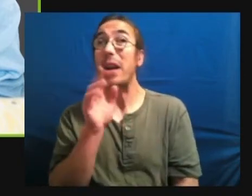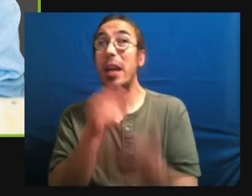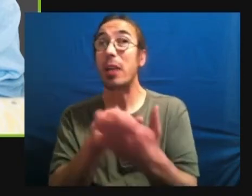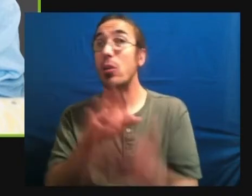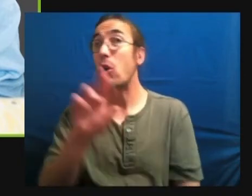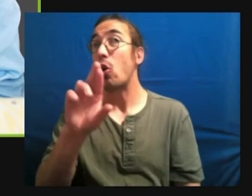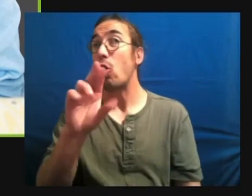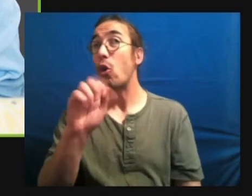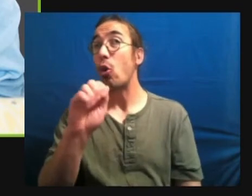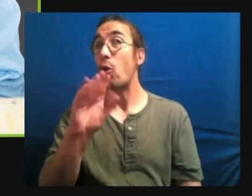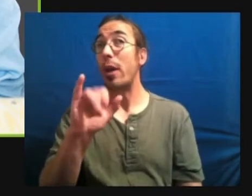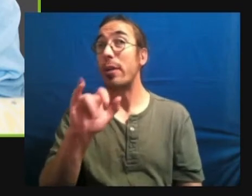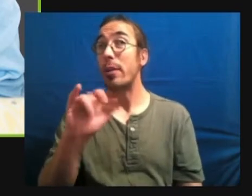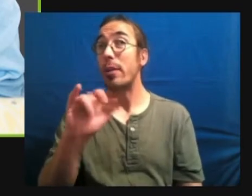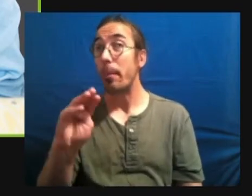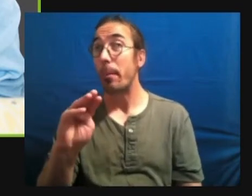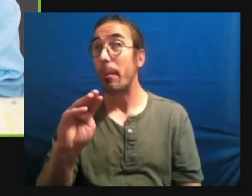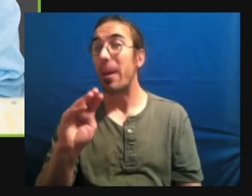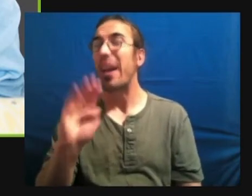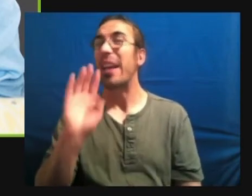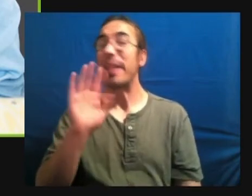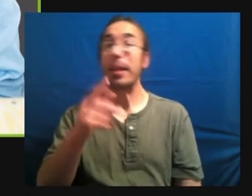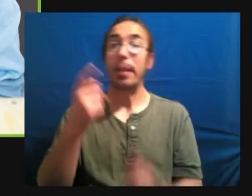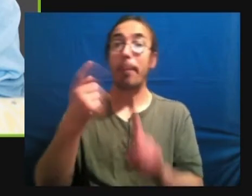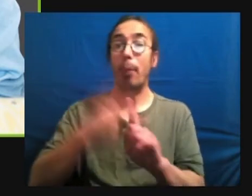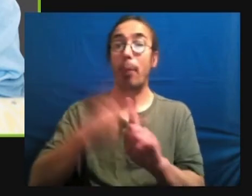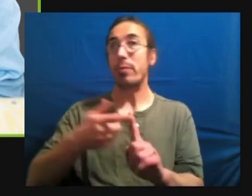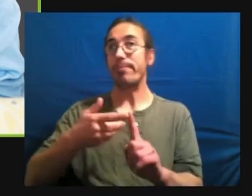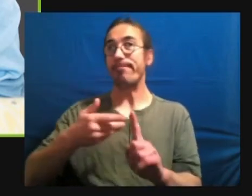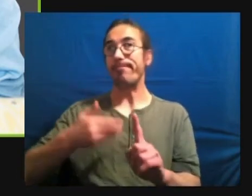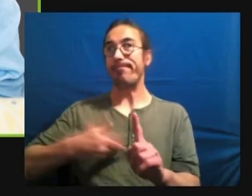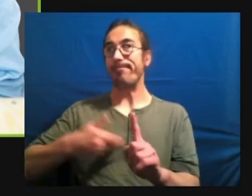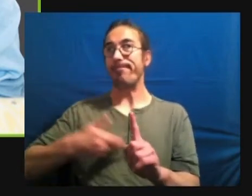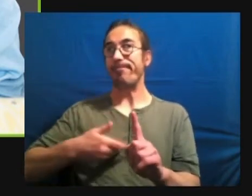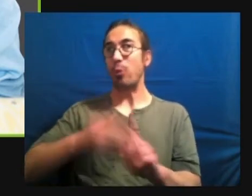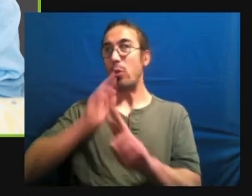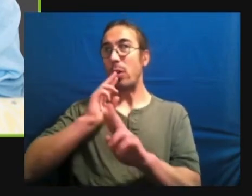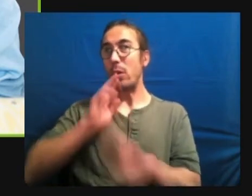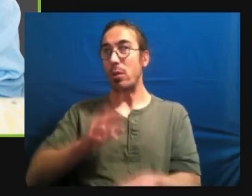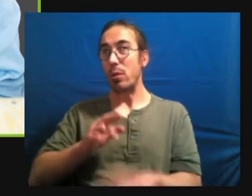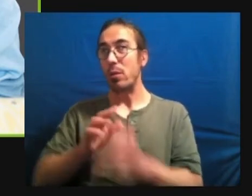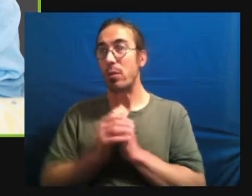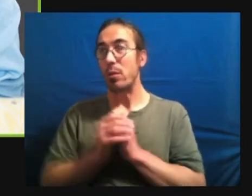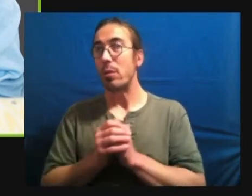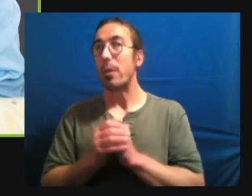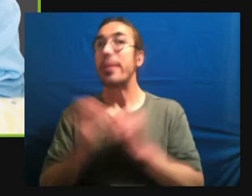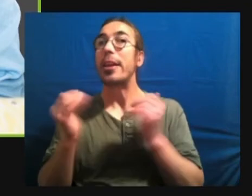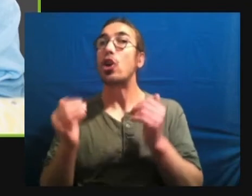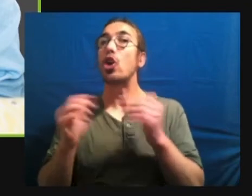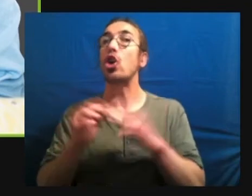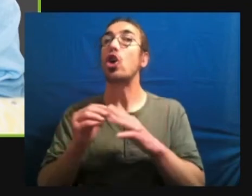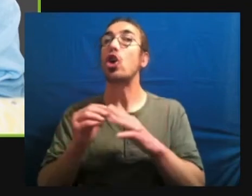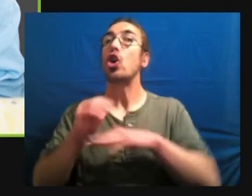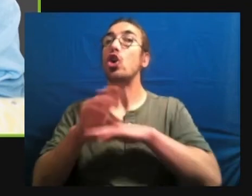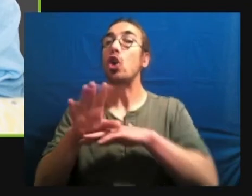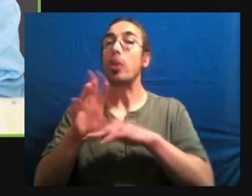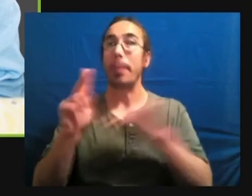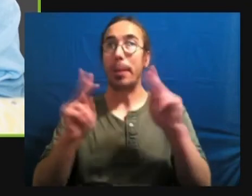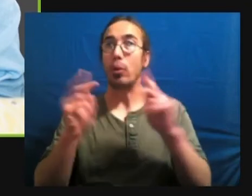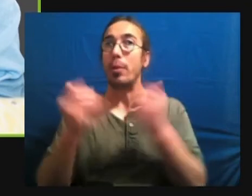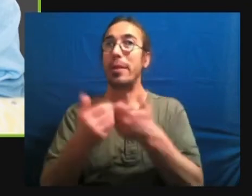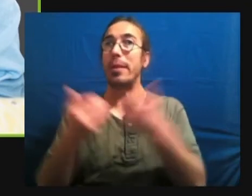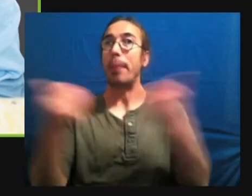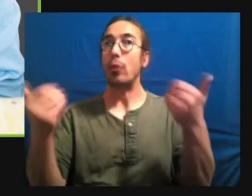gut reaction, they're being divisive. They're causing division. That's not how things